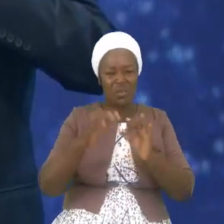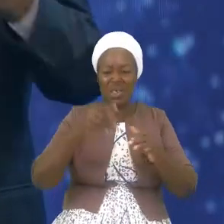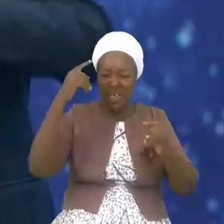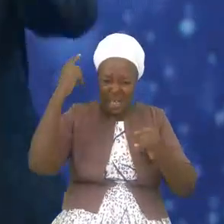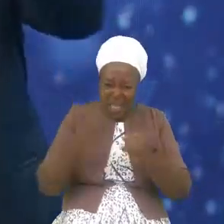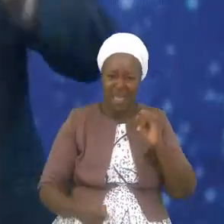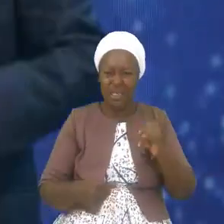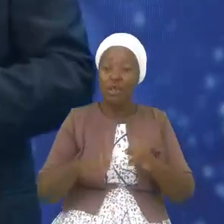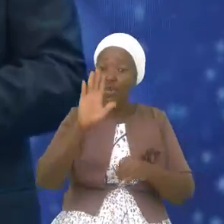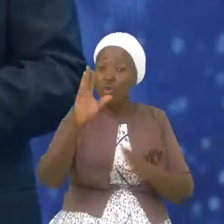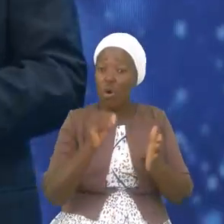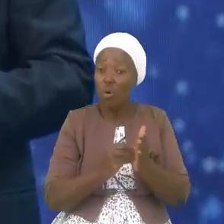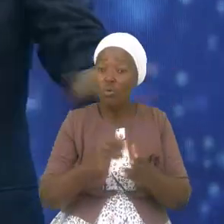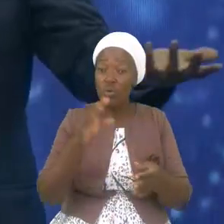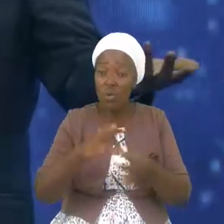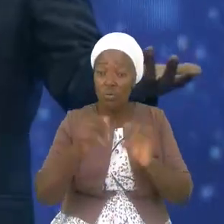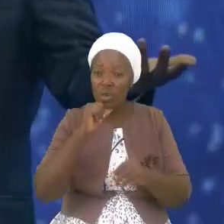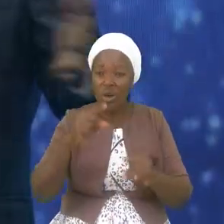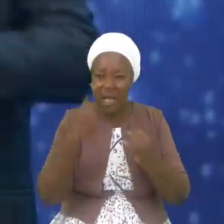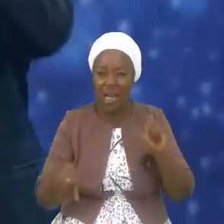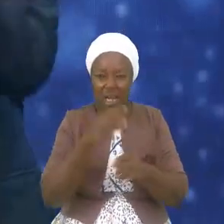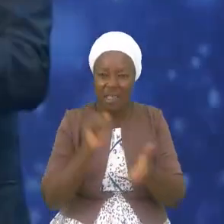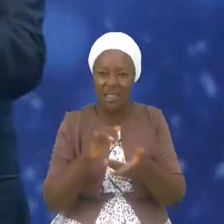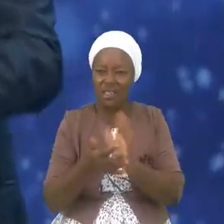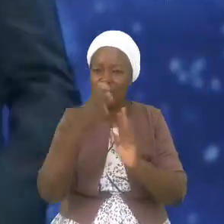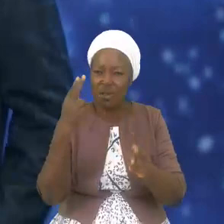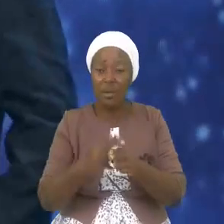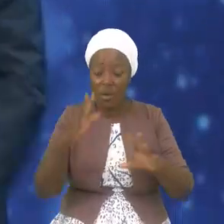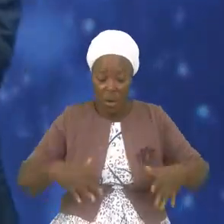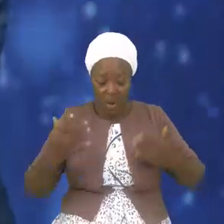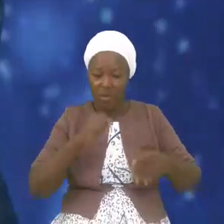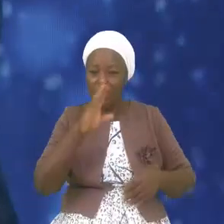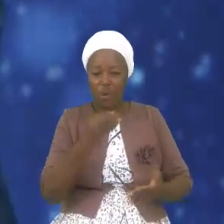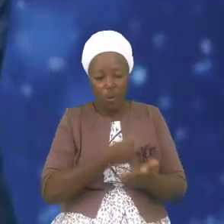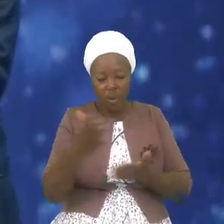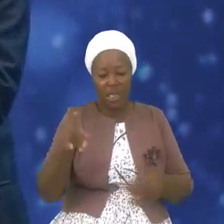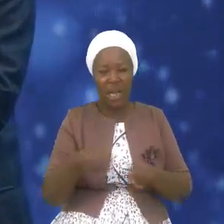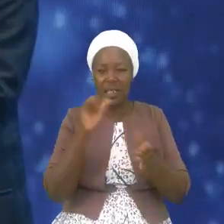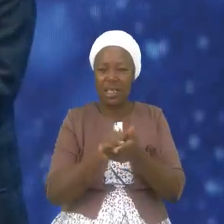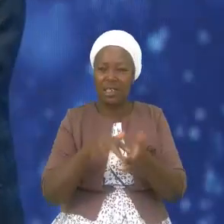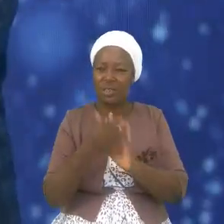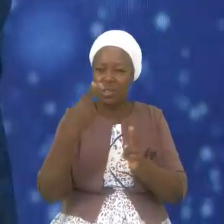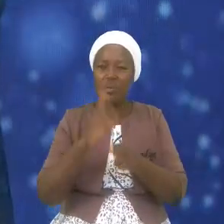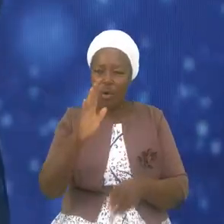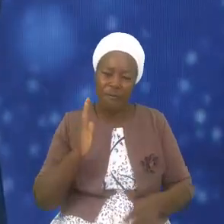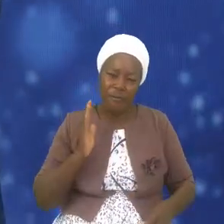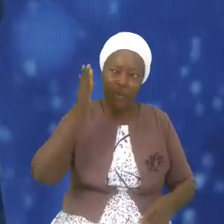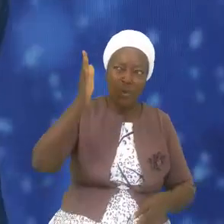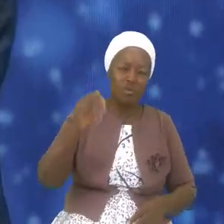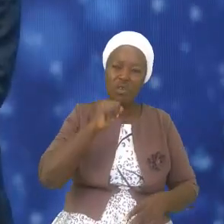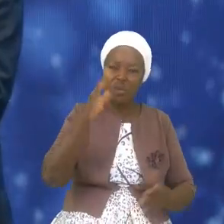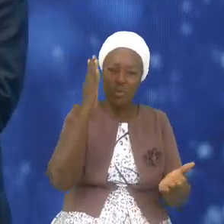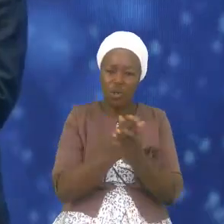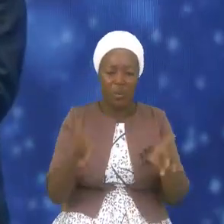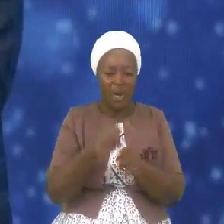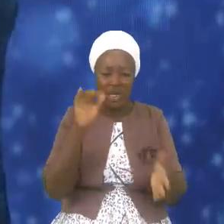life will not be wasted like that. Your future will not stop like that. You will continue in